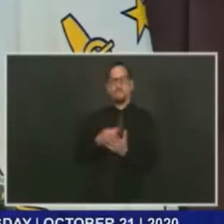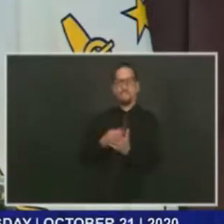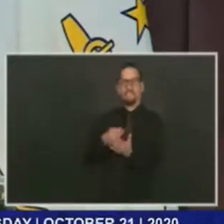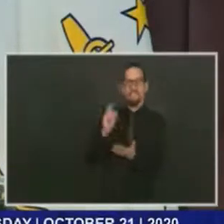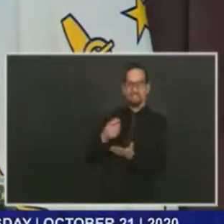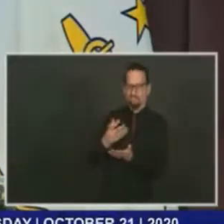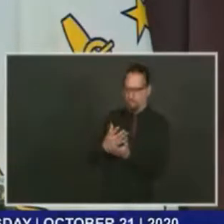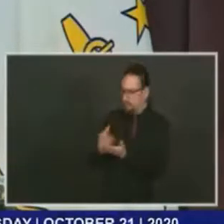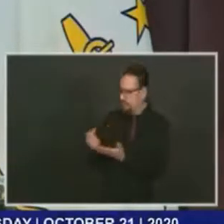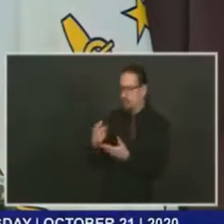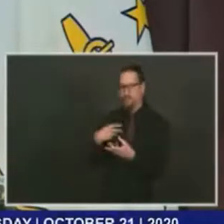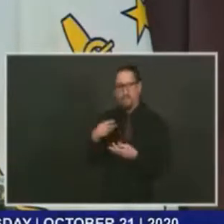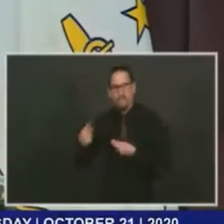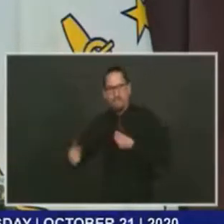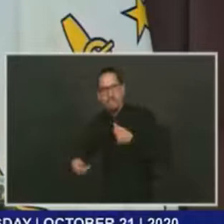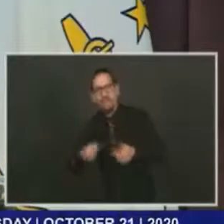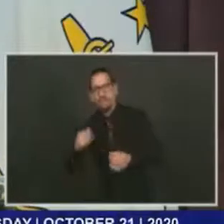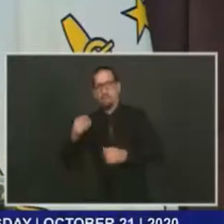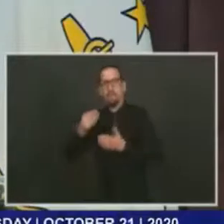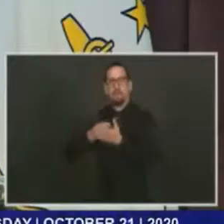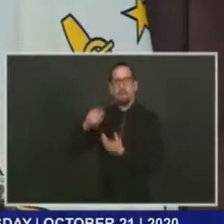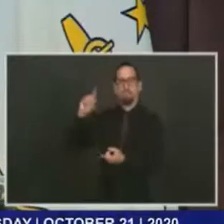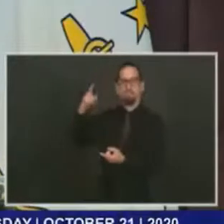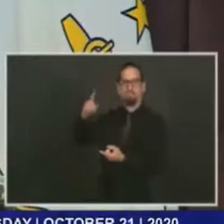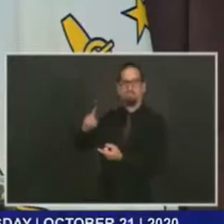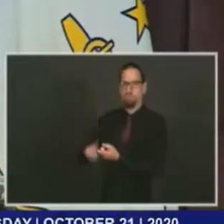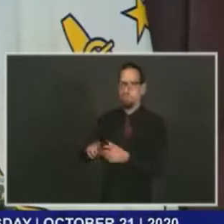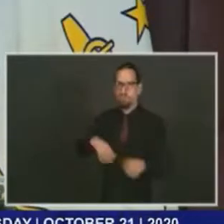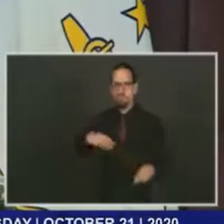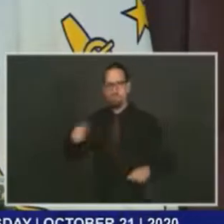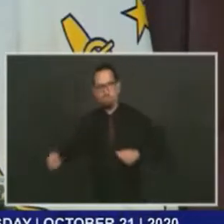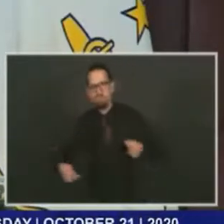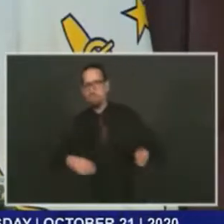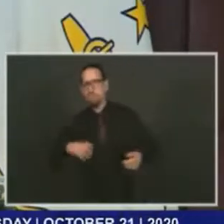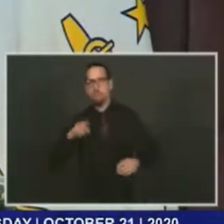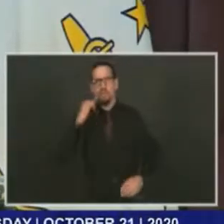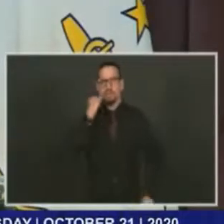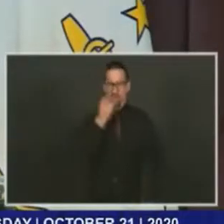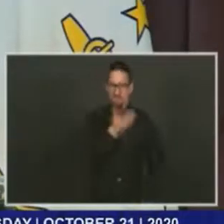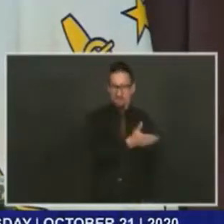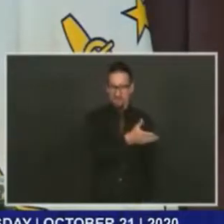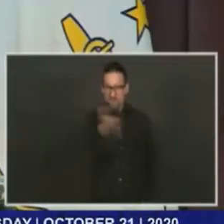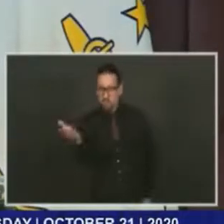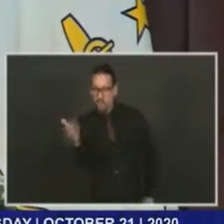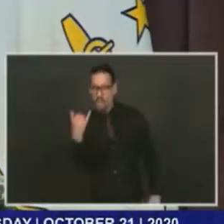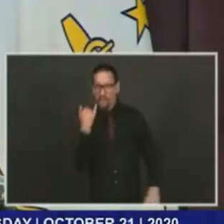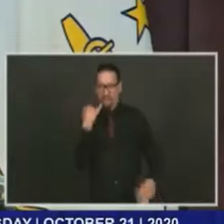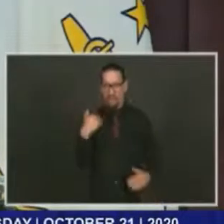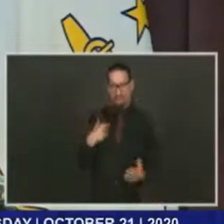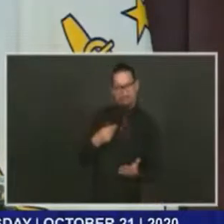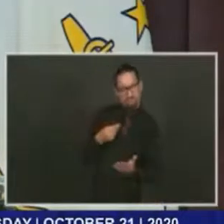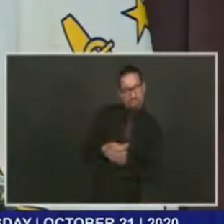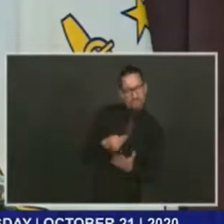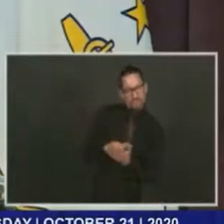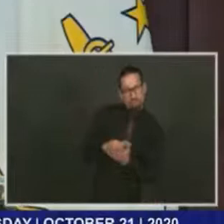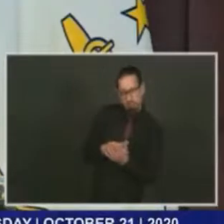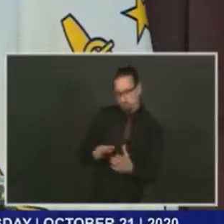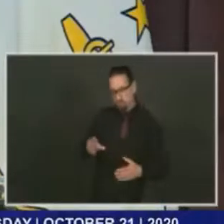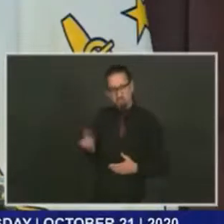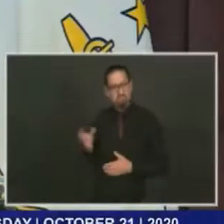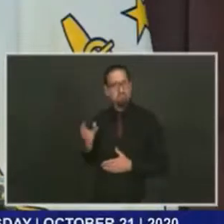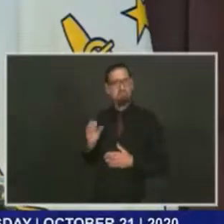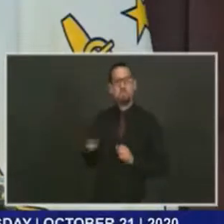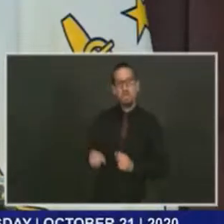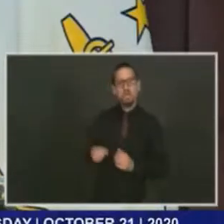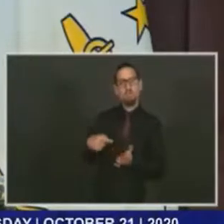to say, if you're in a position to help, please text Be Safe